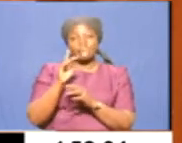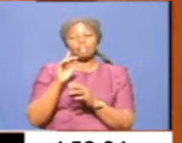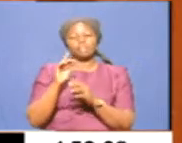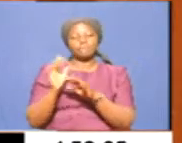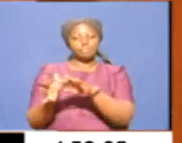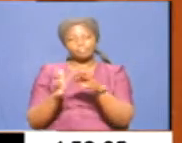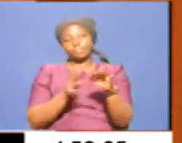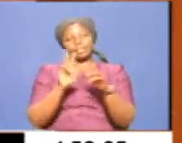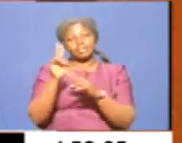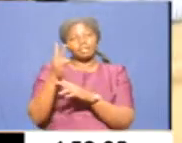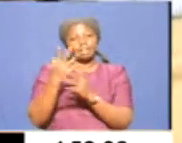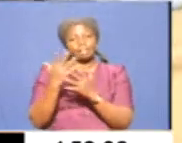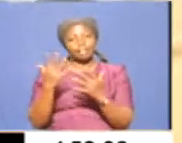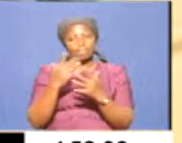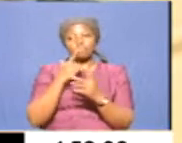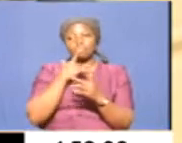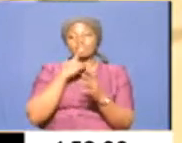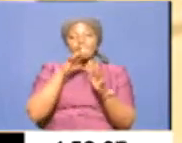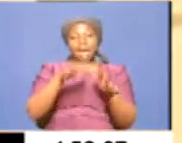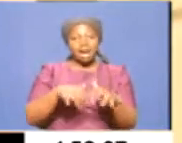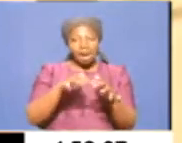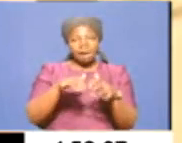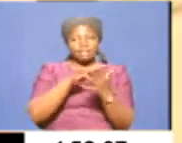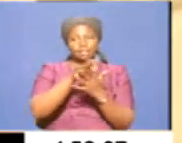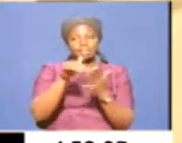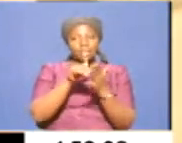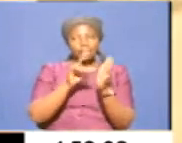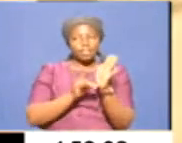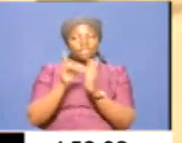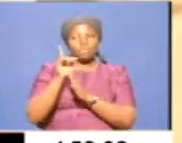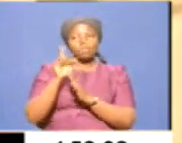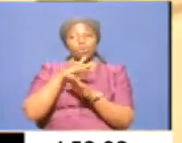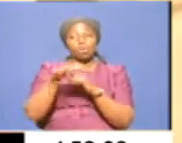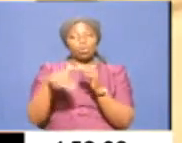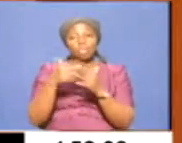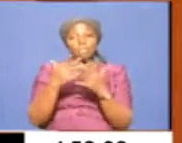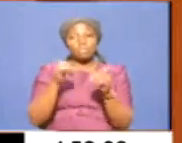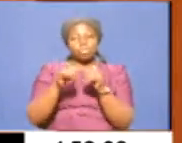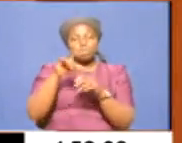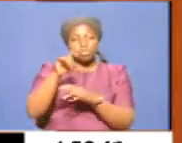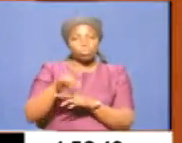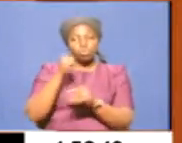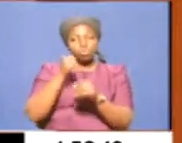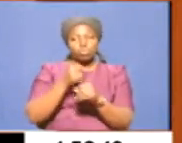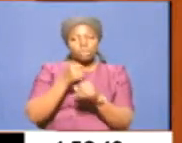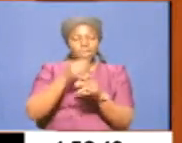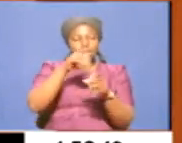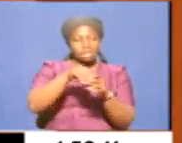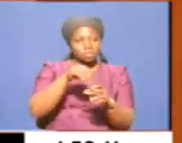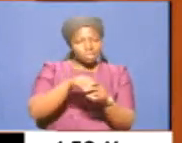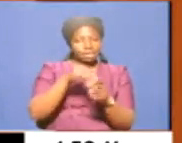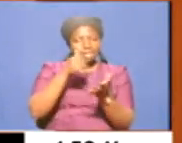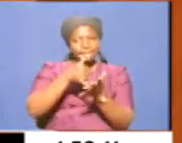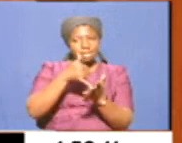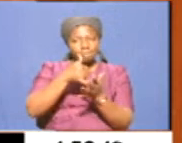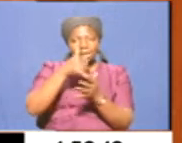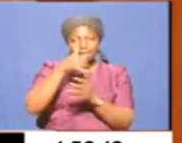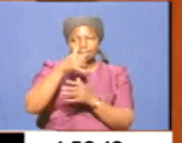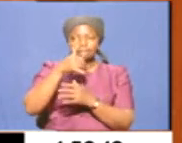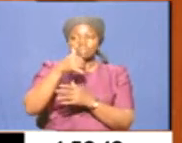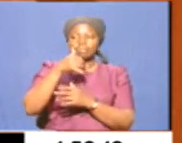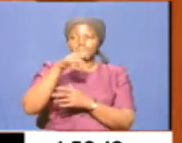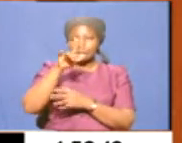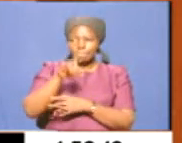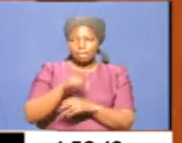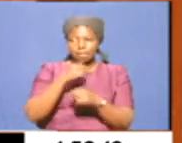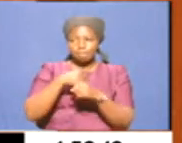the center of development. All the things we need to be doing and investing in, we need to be doing it to ensure that people are having